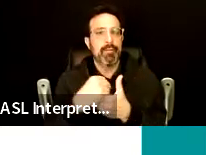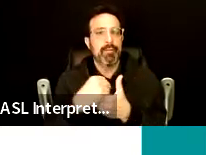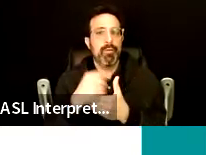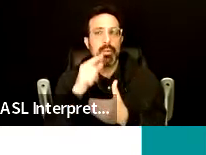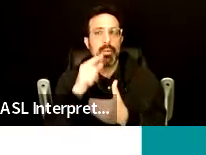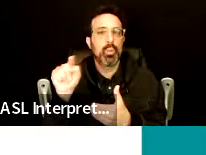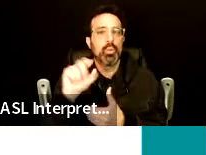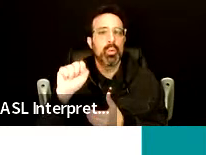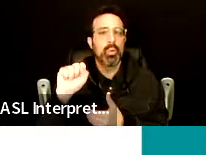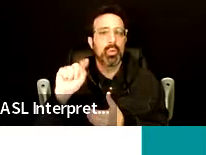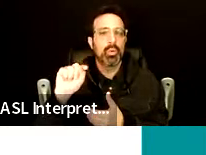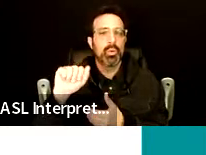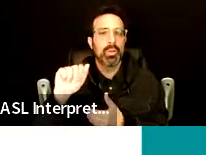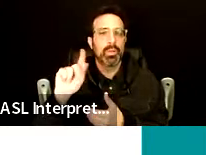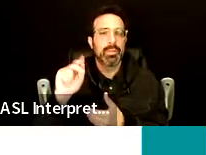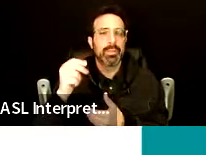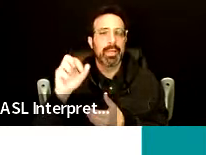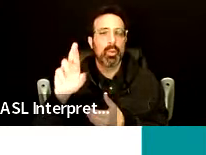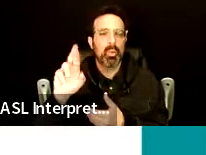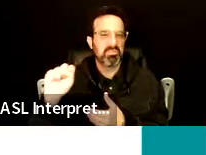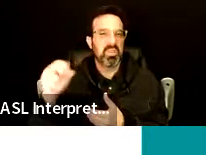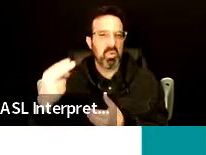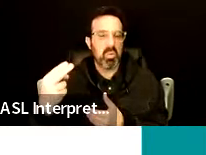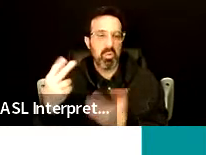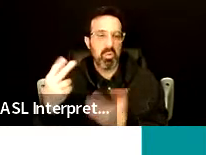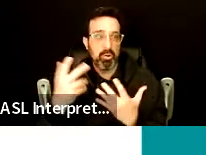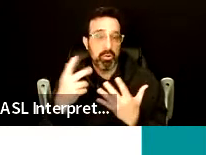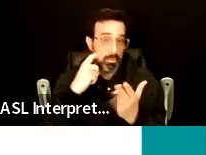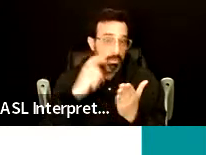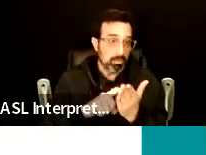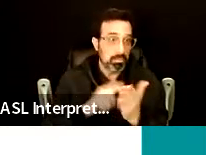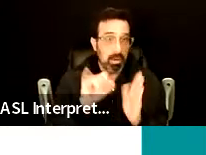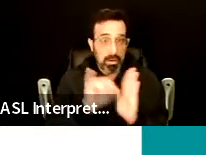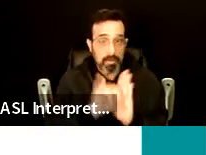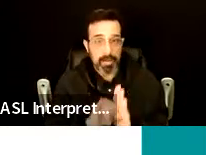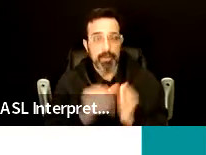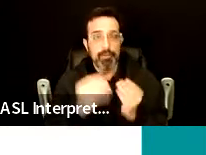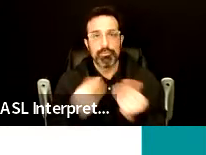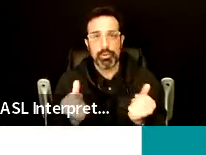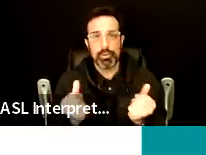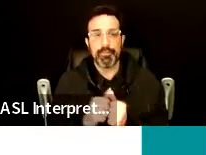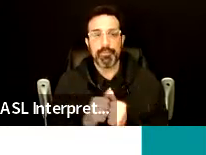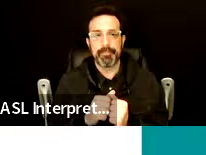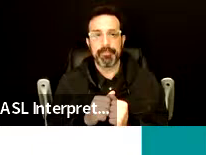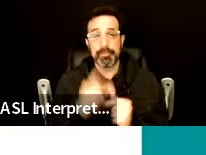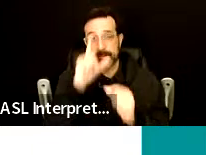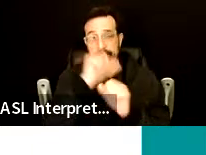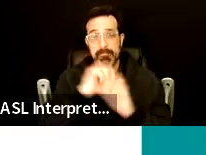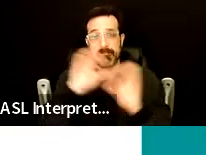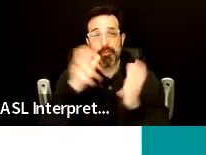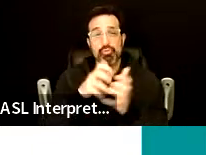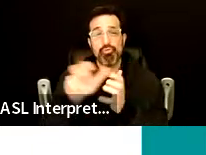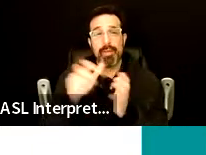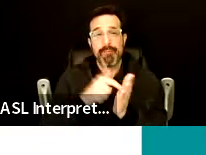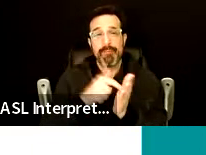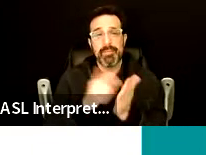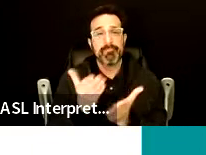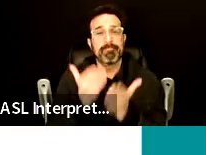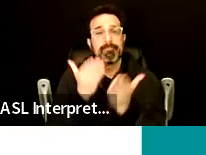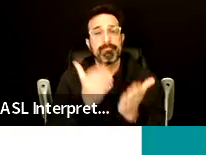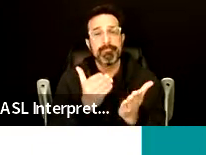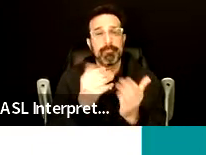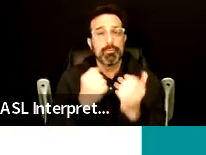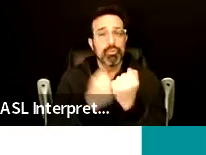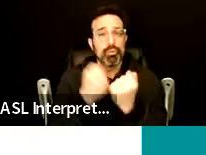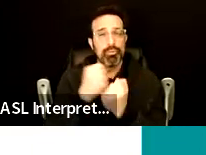stakeholders in consultation as effects are identified and resolved. A concept draft outlining a recommended format and structure